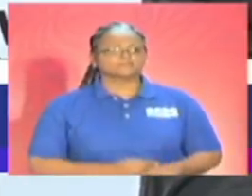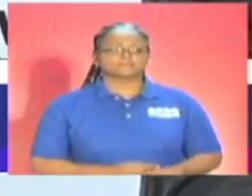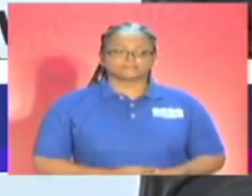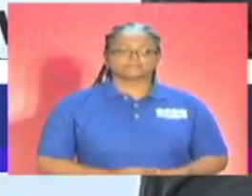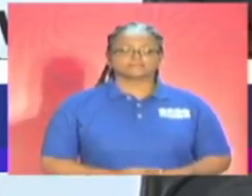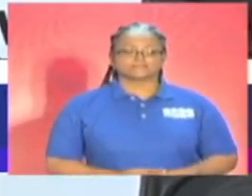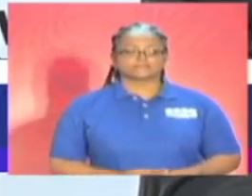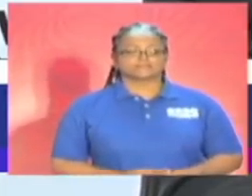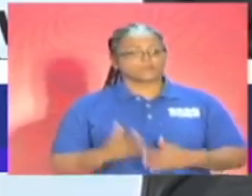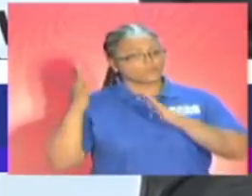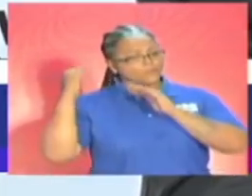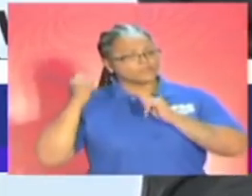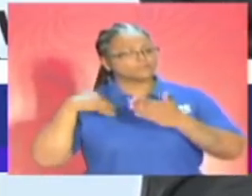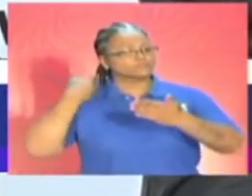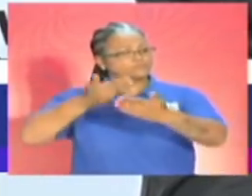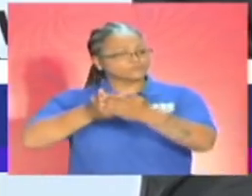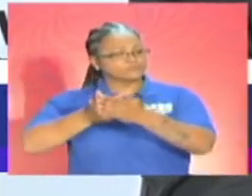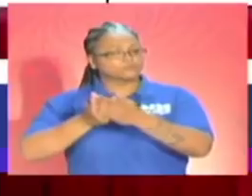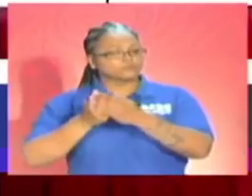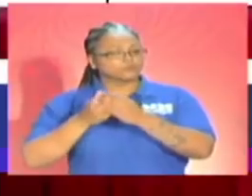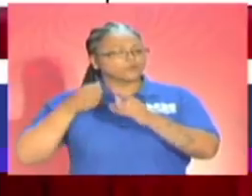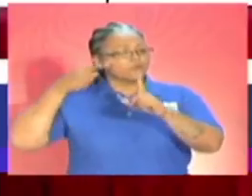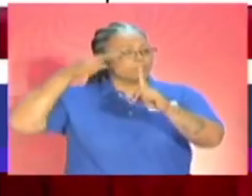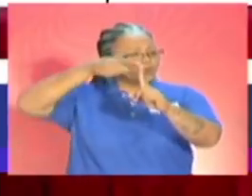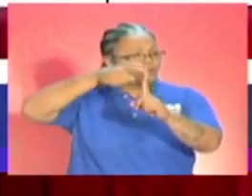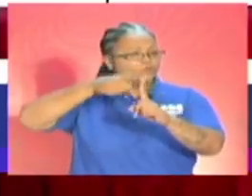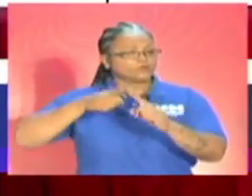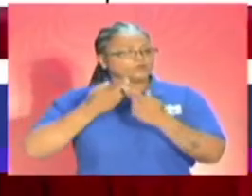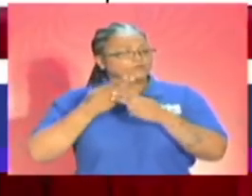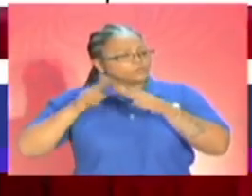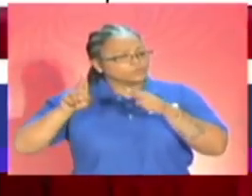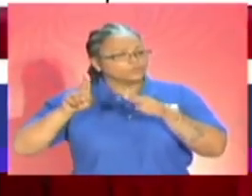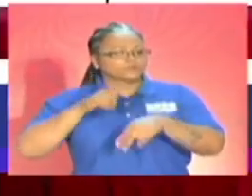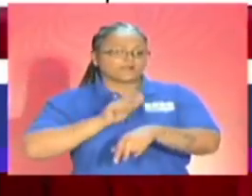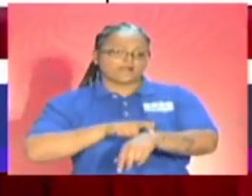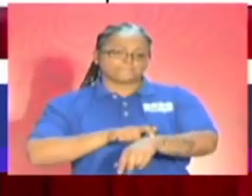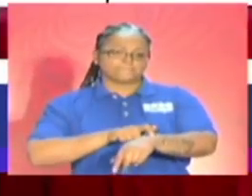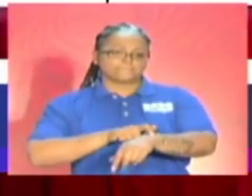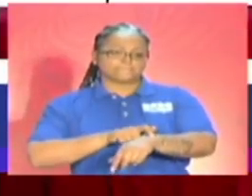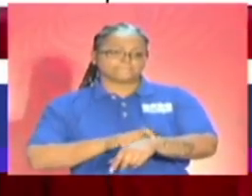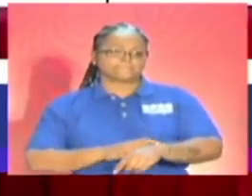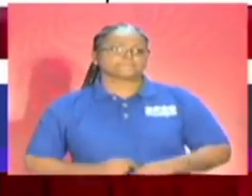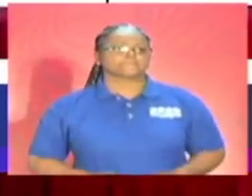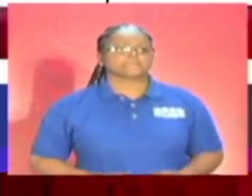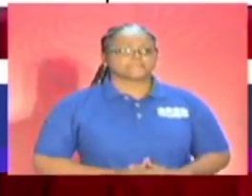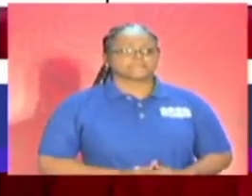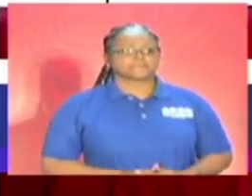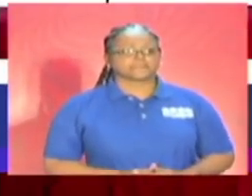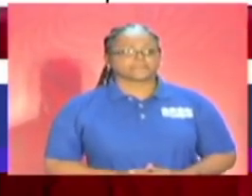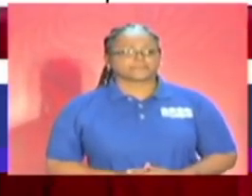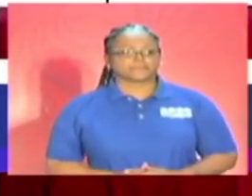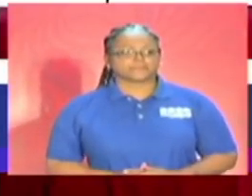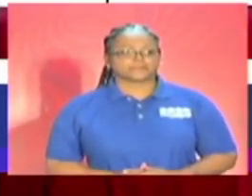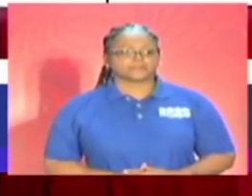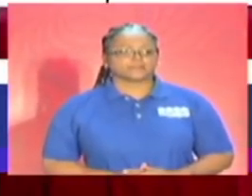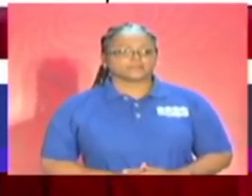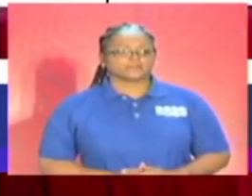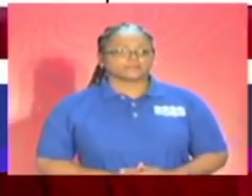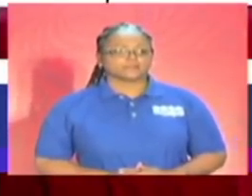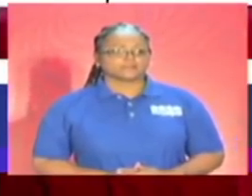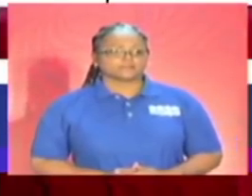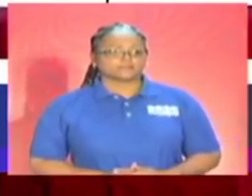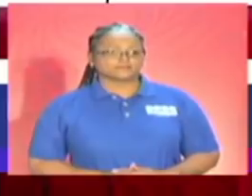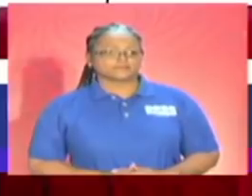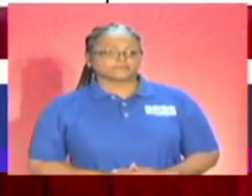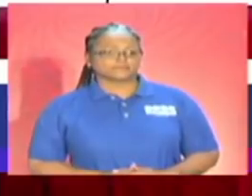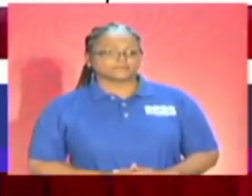time. Thanks very much, CMO. 103.1 FM, we are ready for your two questions. Good morning.